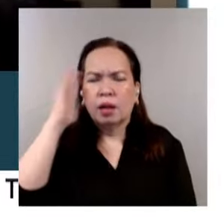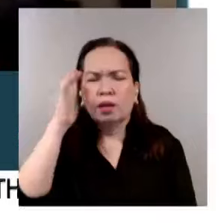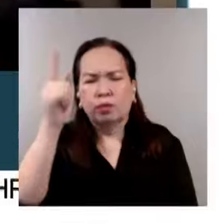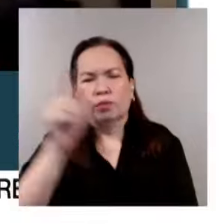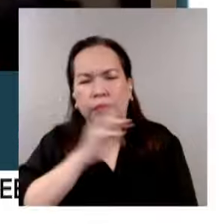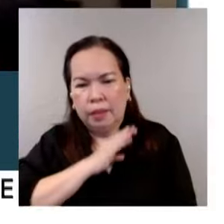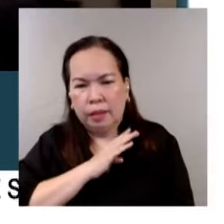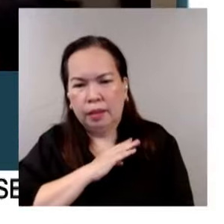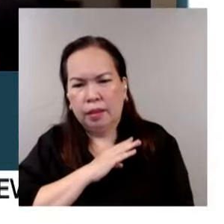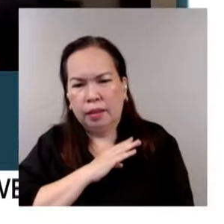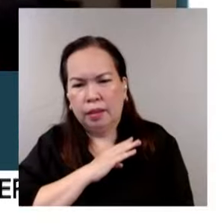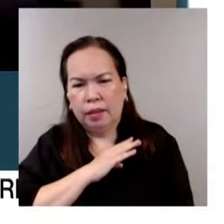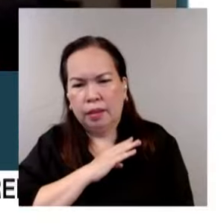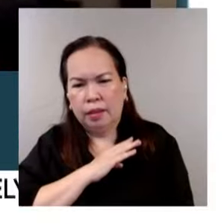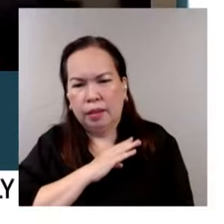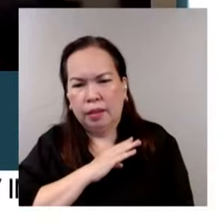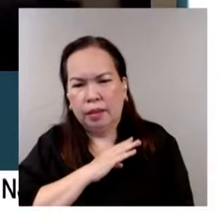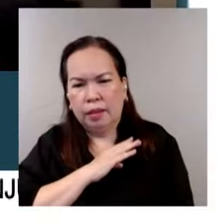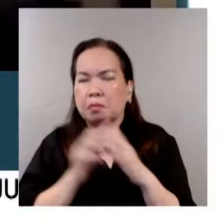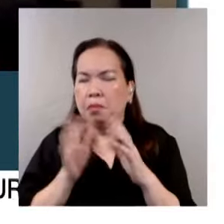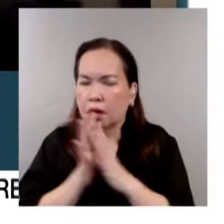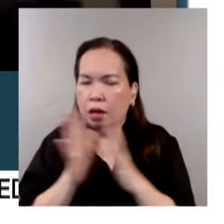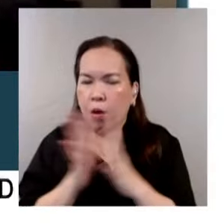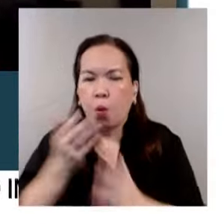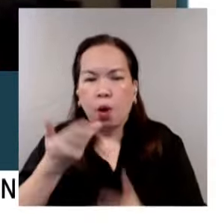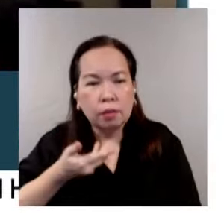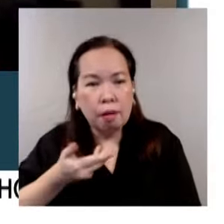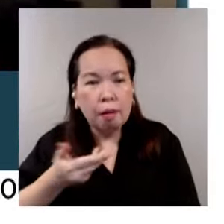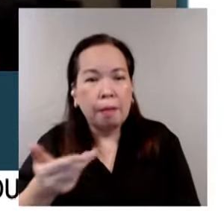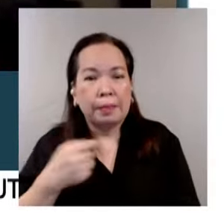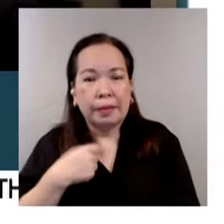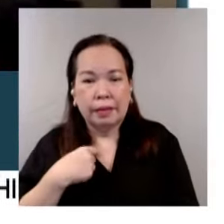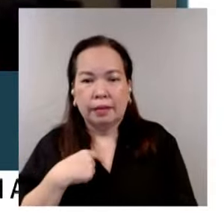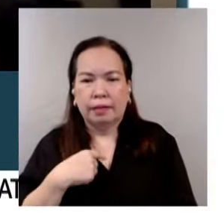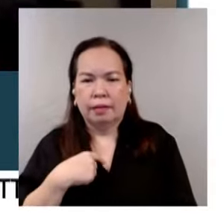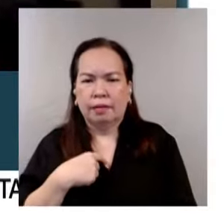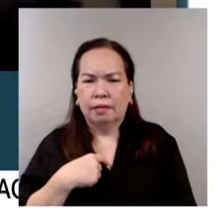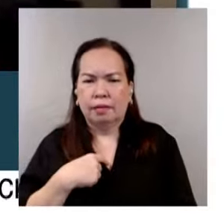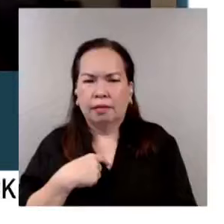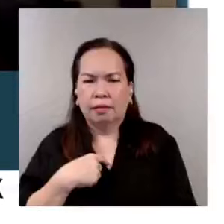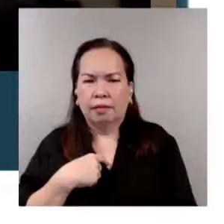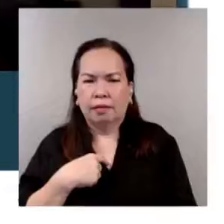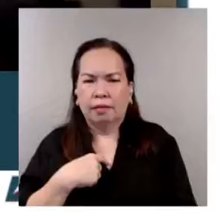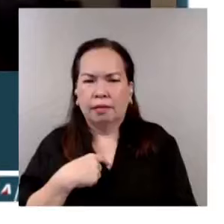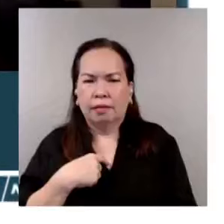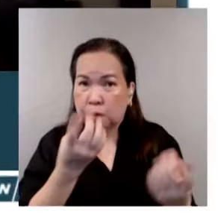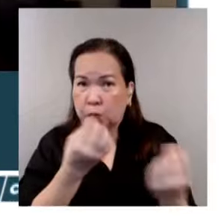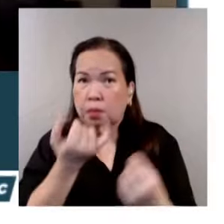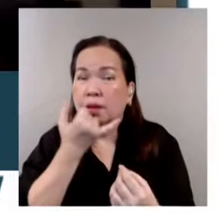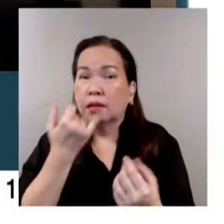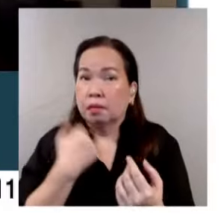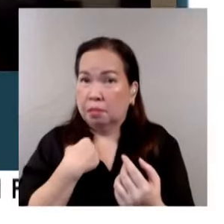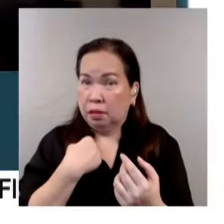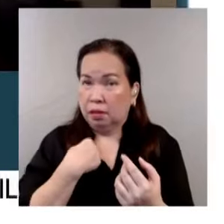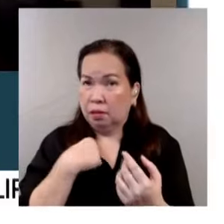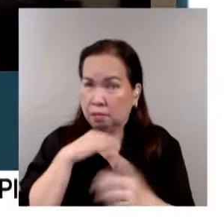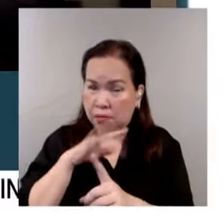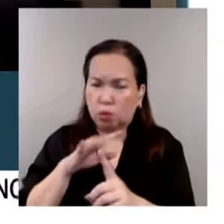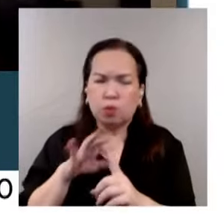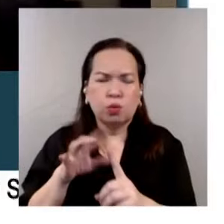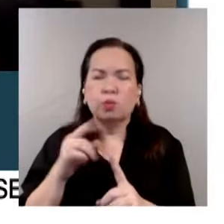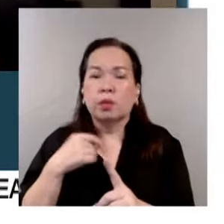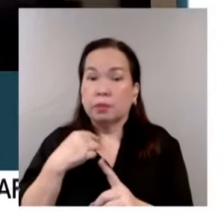he's been very accommodating, very warm. Wala akong naging kasalanan sa akin. Ang sa akin, we will make sure